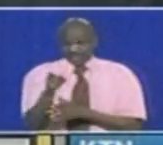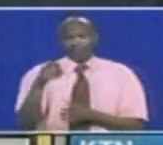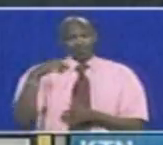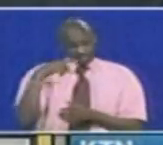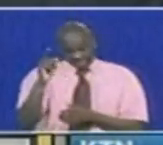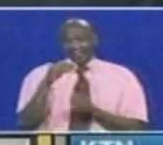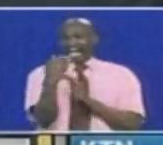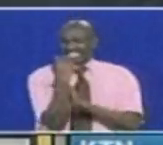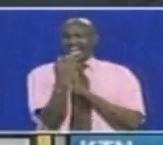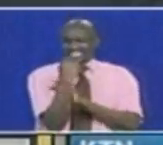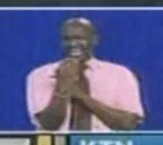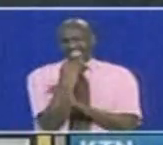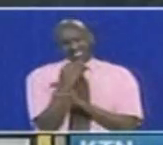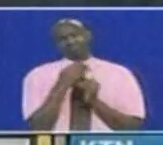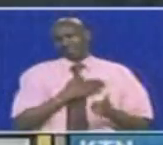me